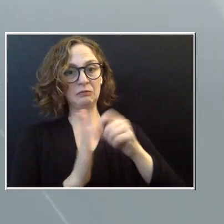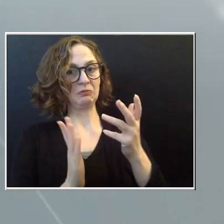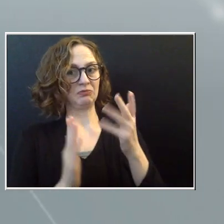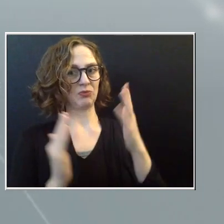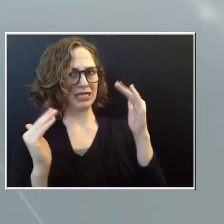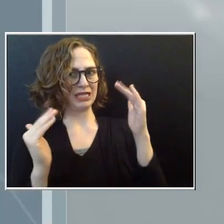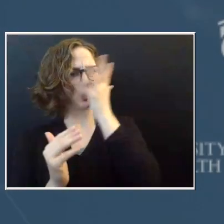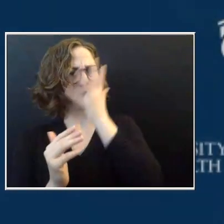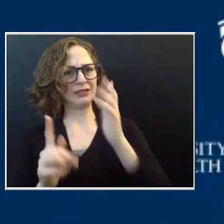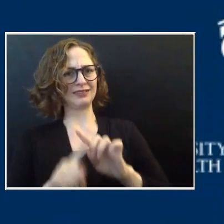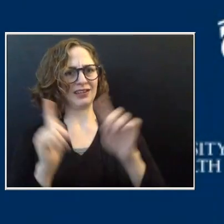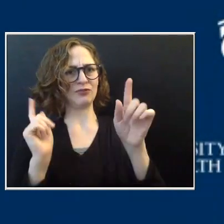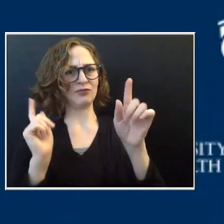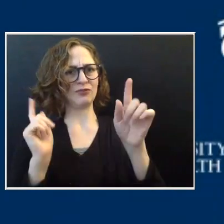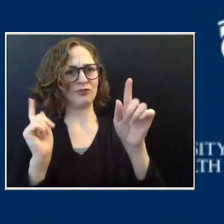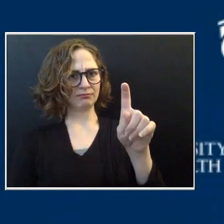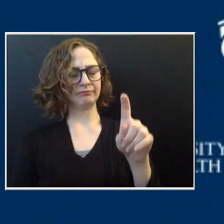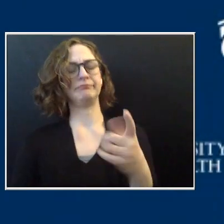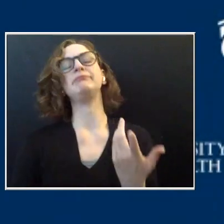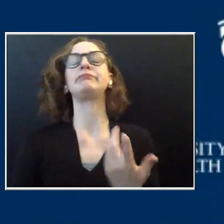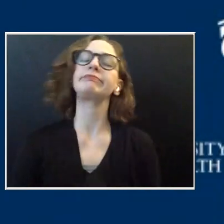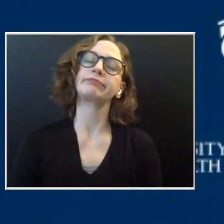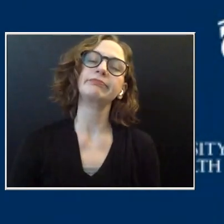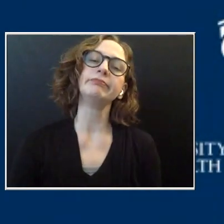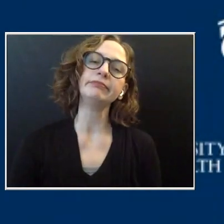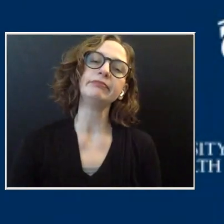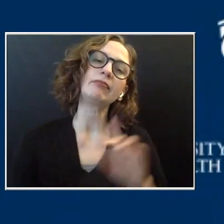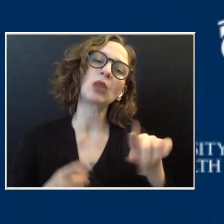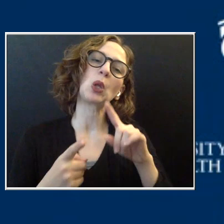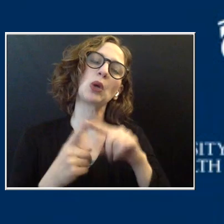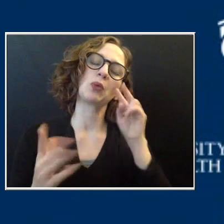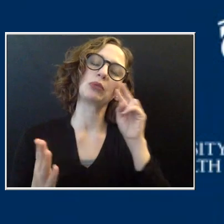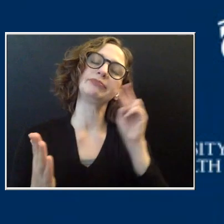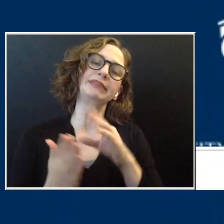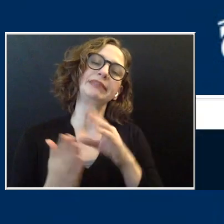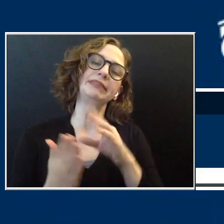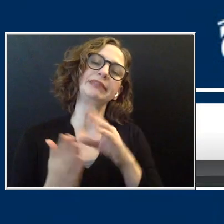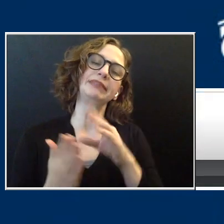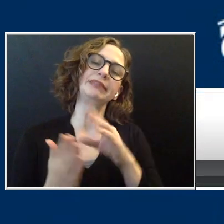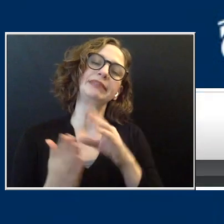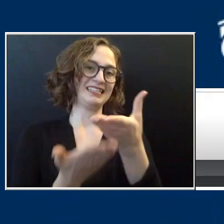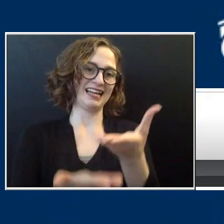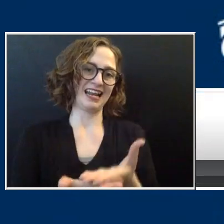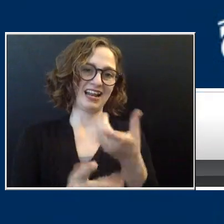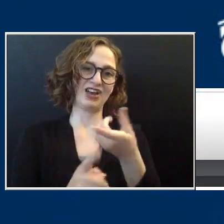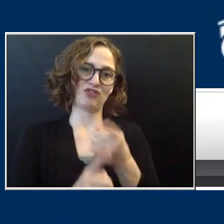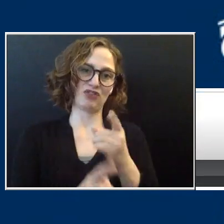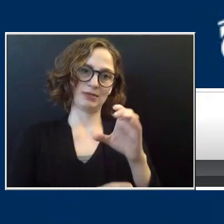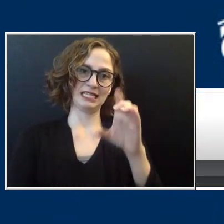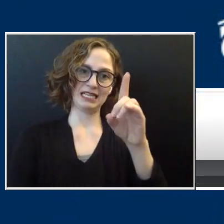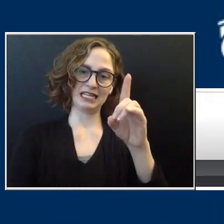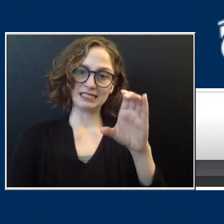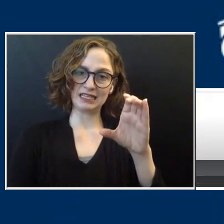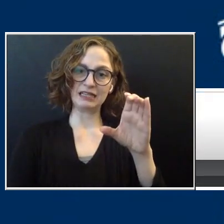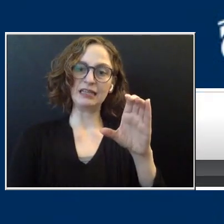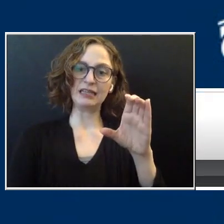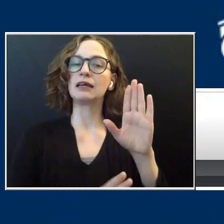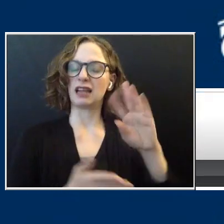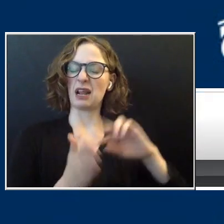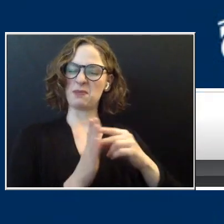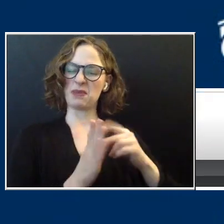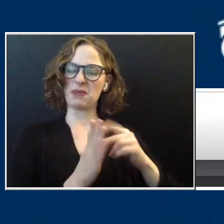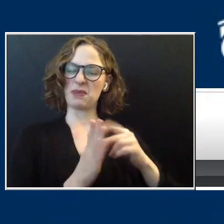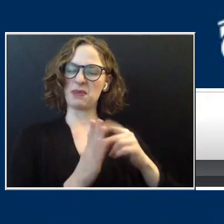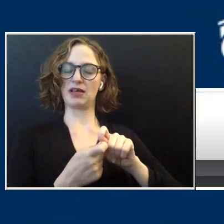Yeah, I mean, certainly when we look at some of the CDC data, and now I'm going to be referring specifically to the